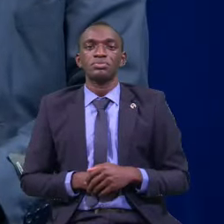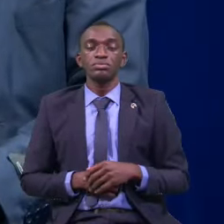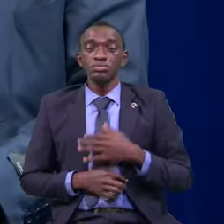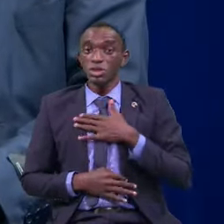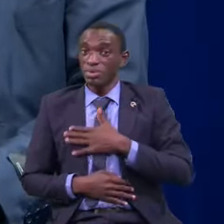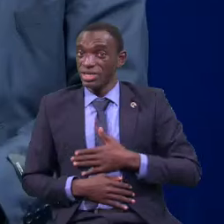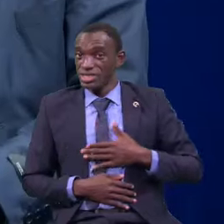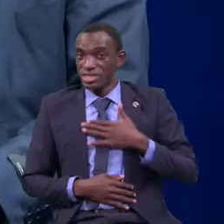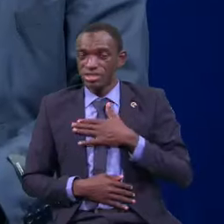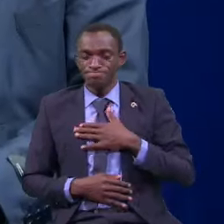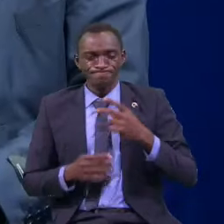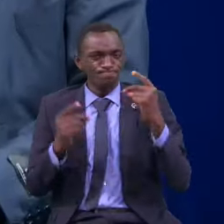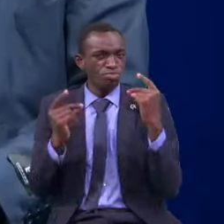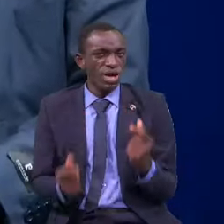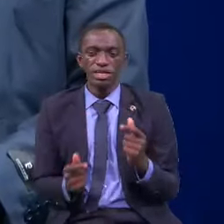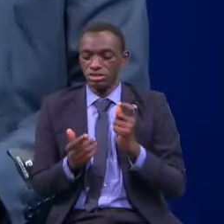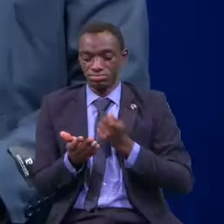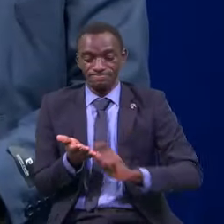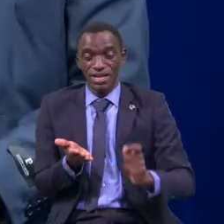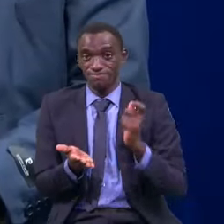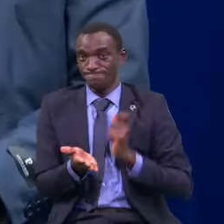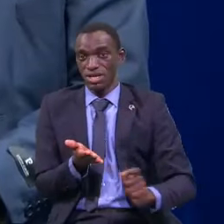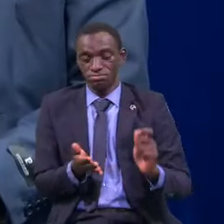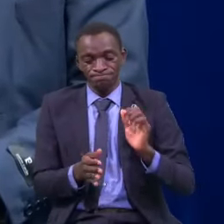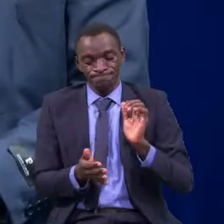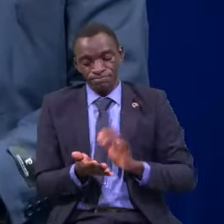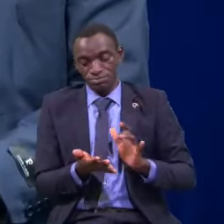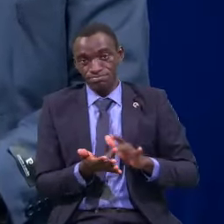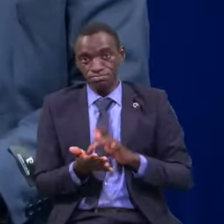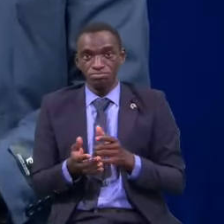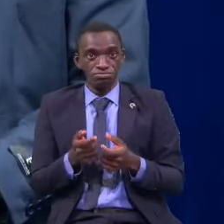Please quickly do that and send your message across.